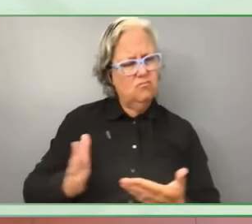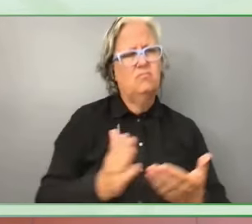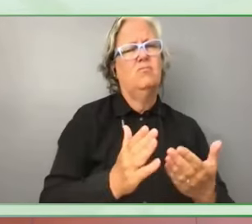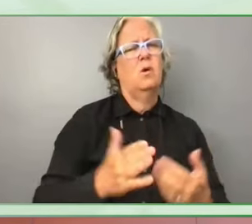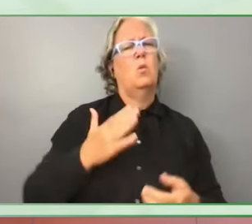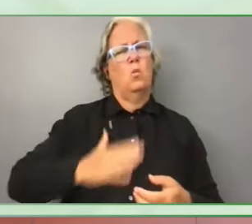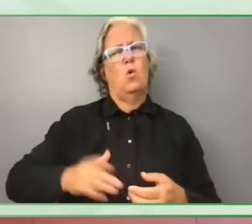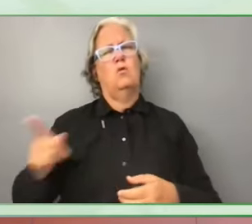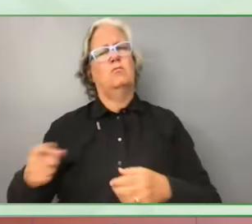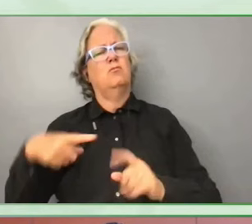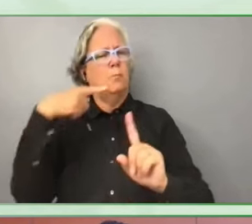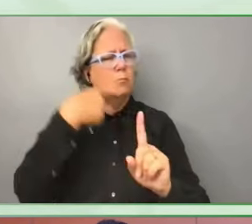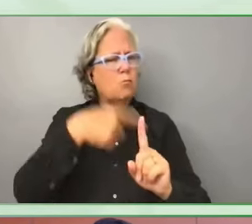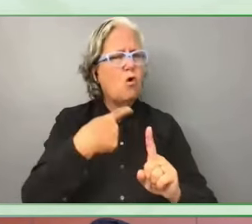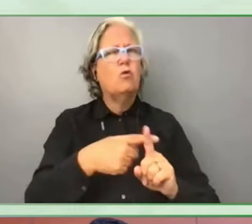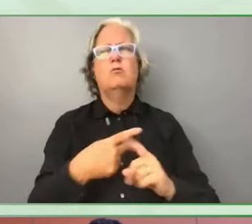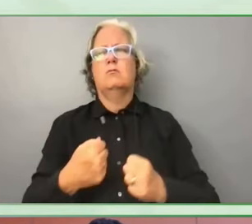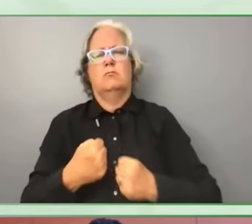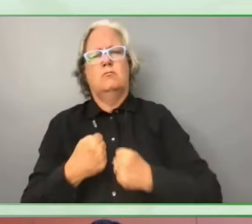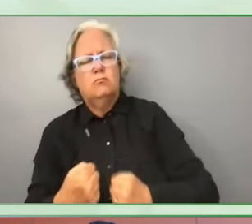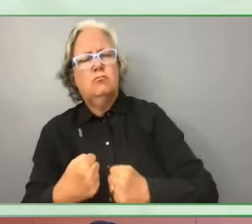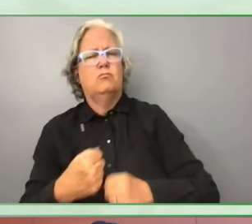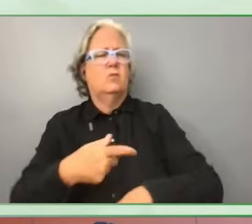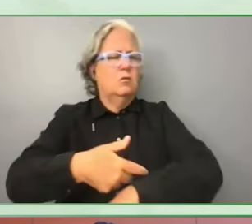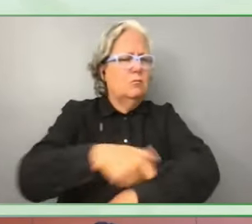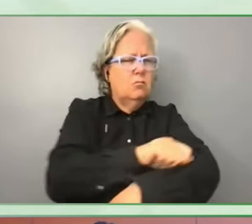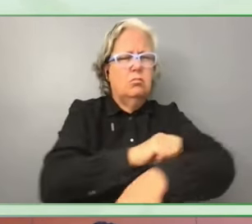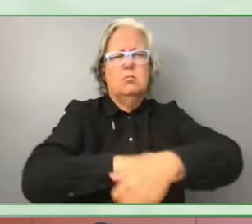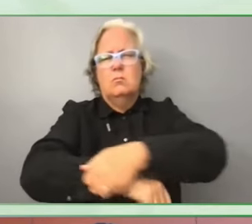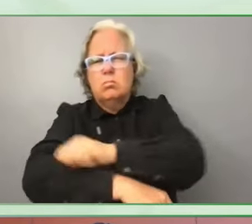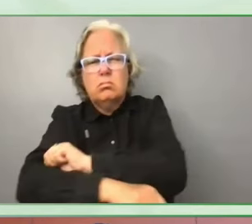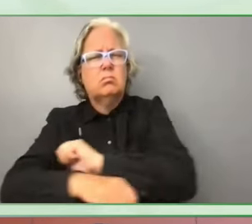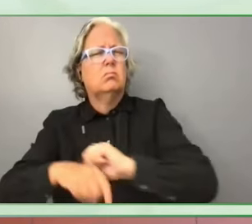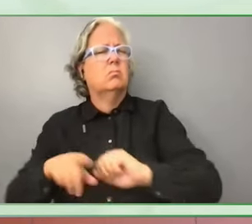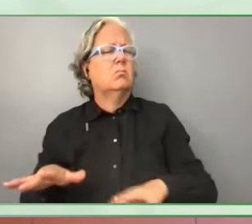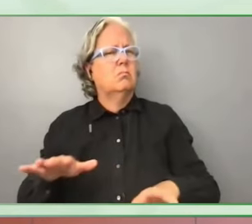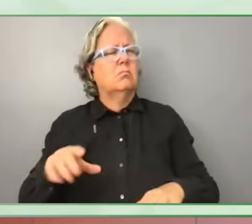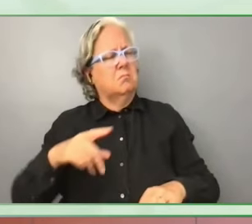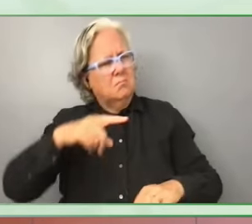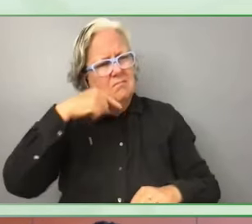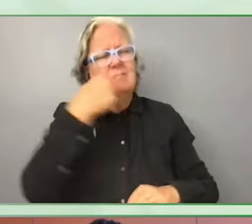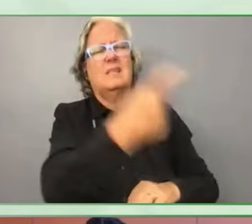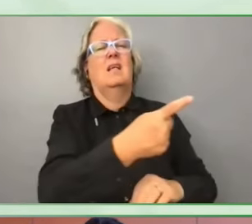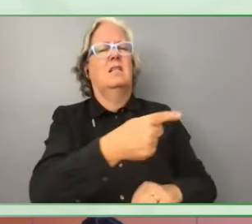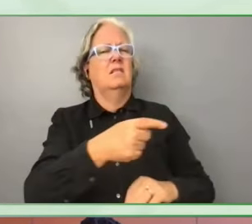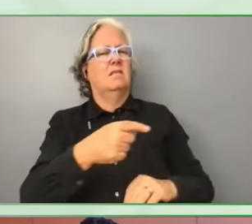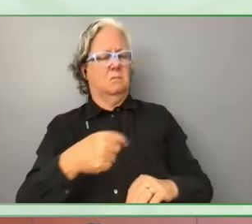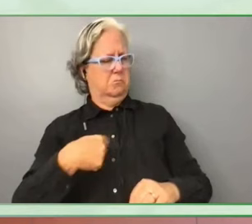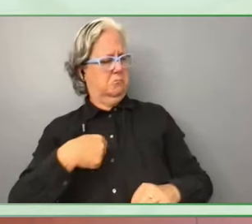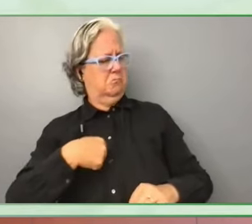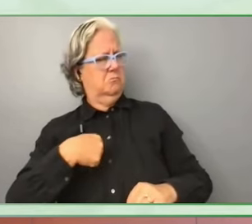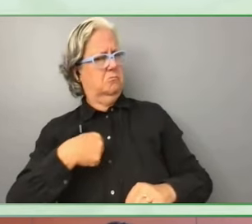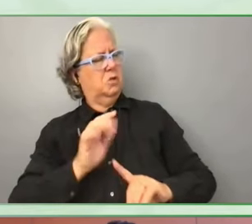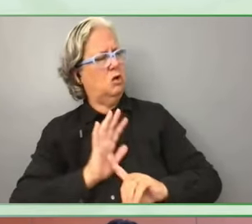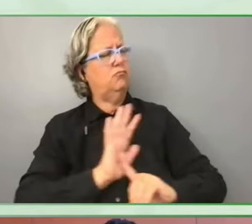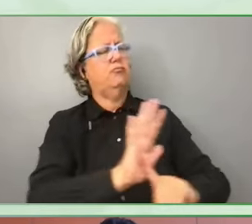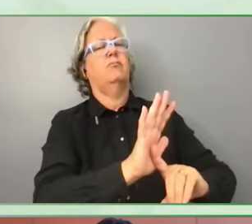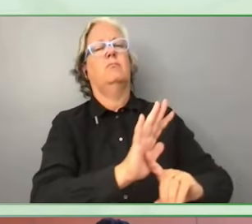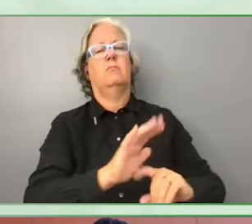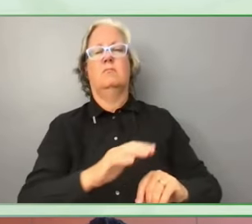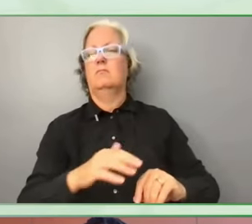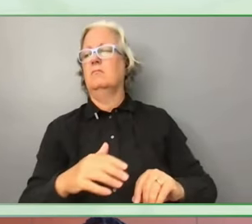and giving them the power to speak out and using their voices to shun rape and sexual